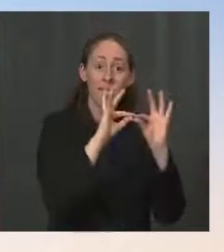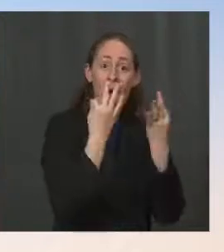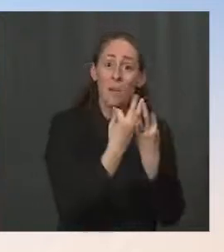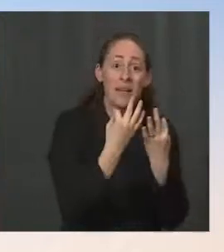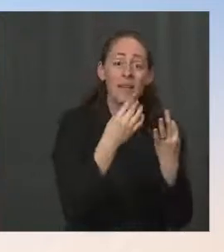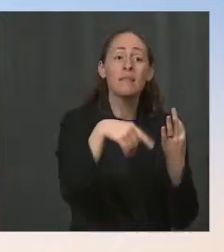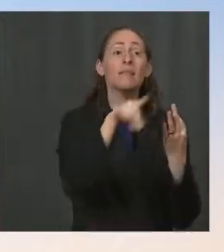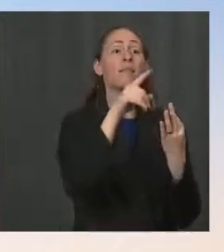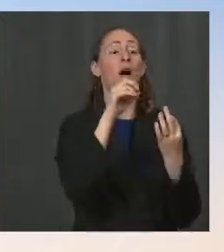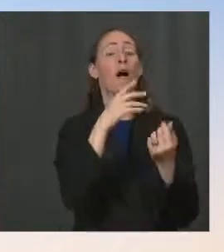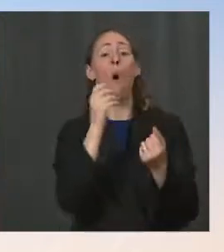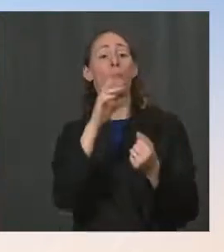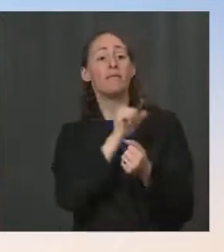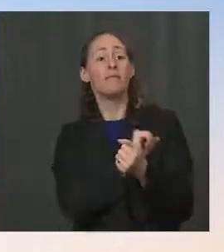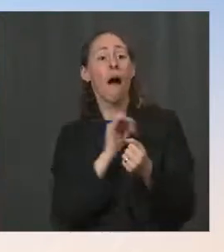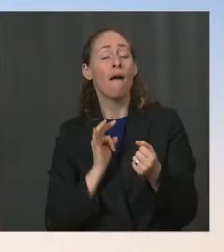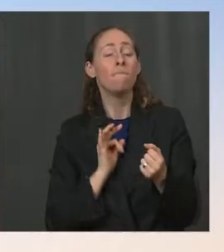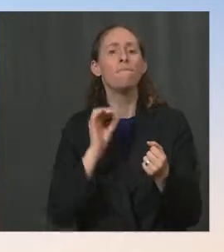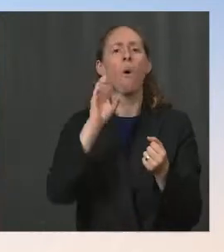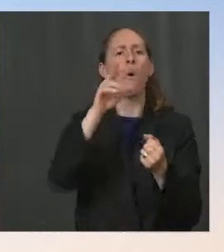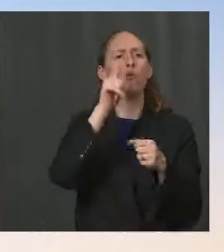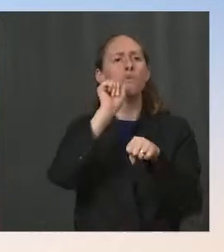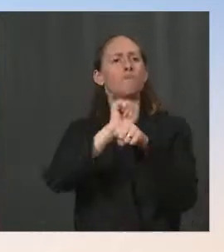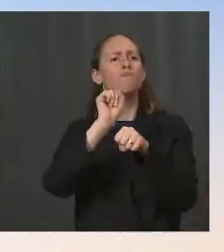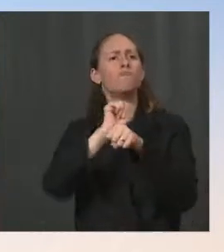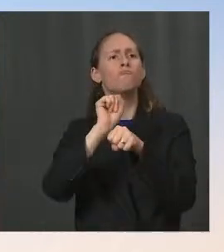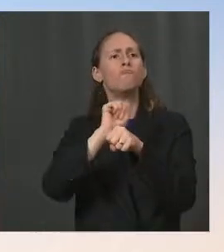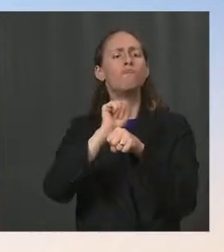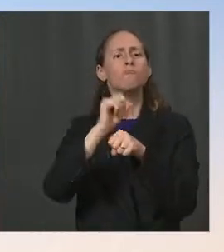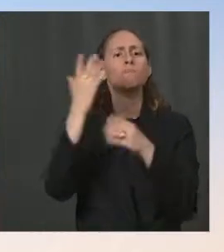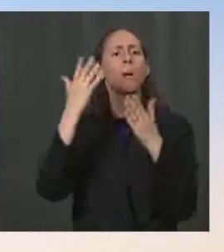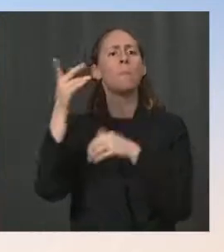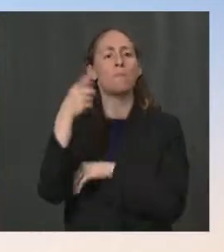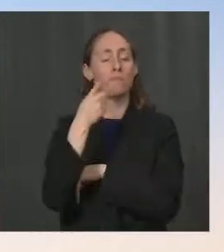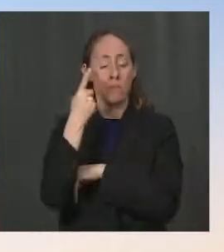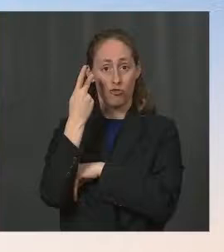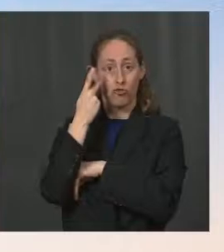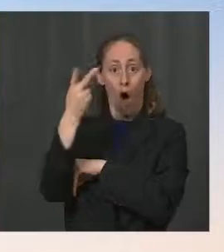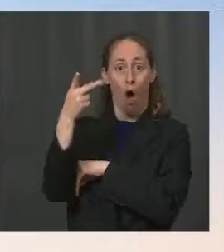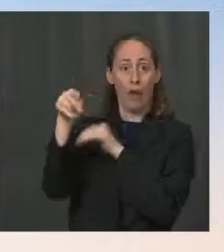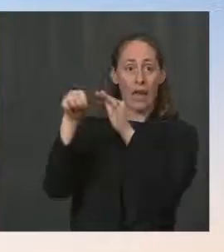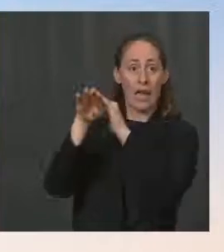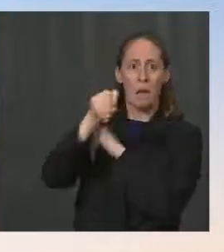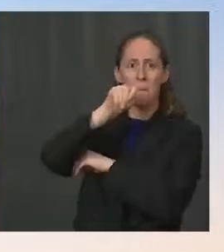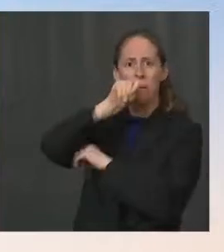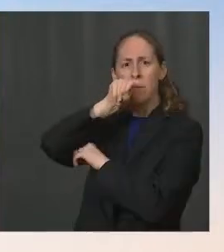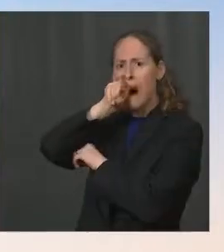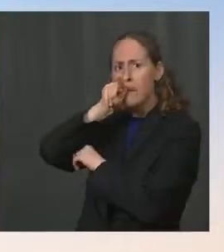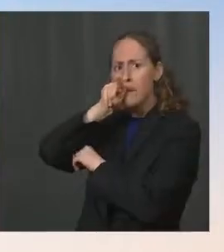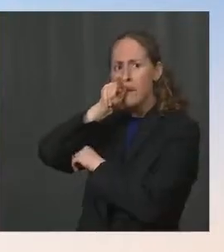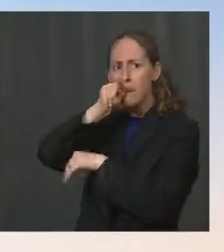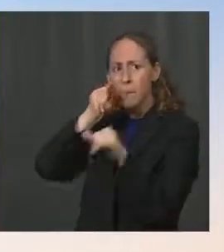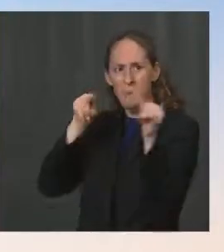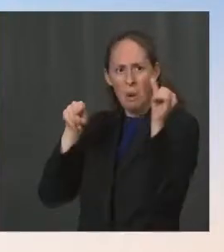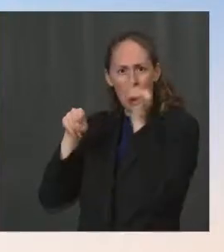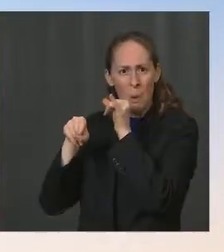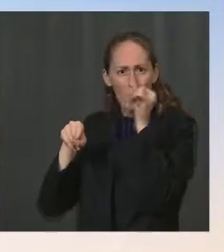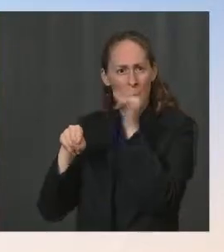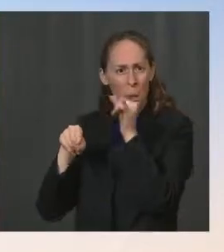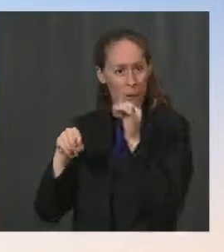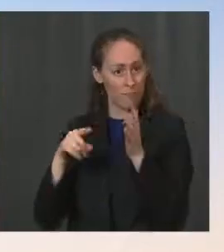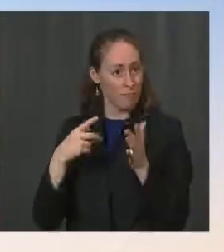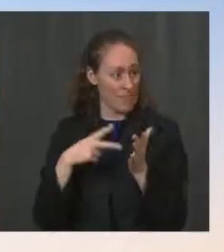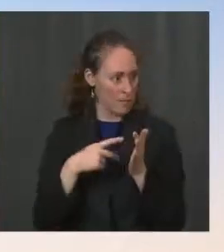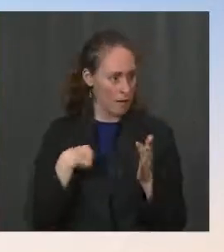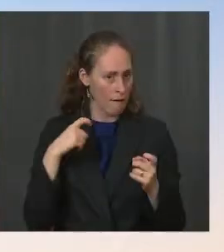clinic, or strangers with no connection to the individuals. This further isolates individuals who are facing this tough choice. And I would note, for those